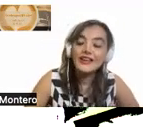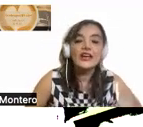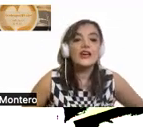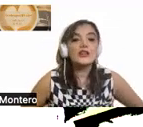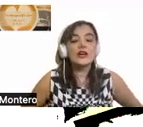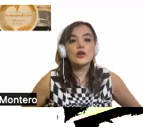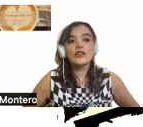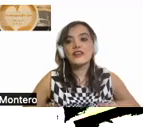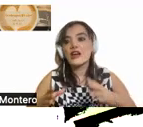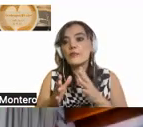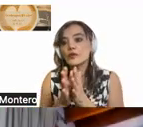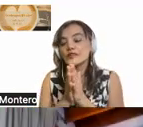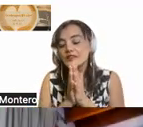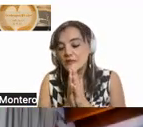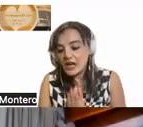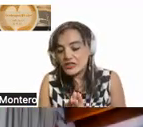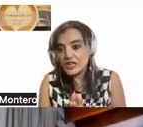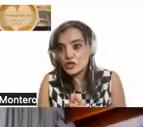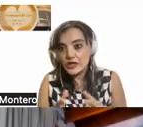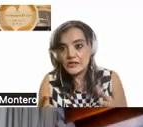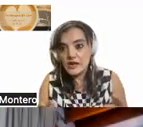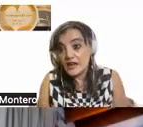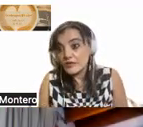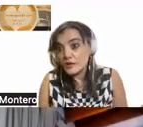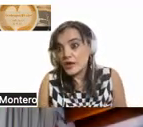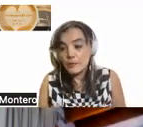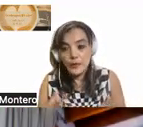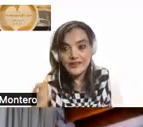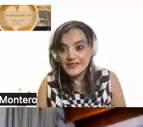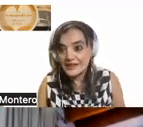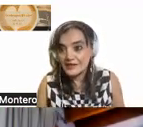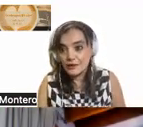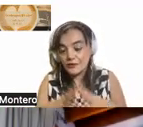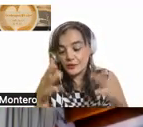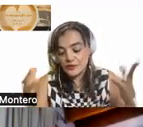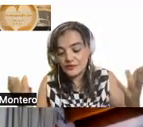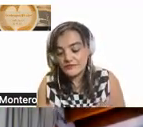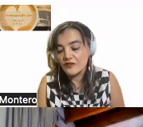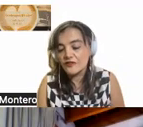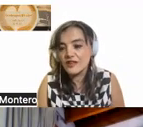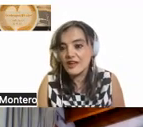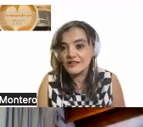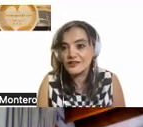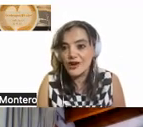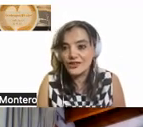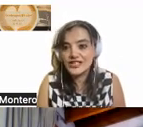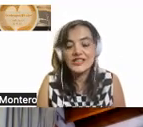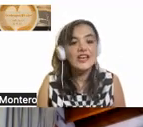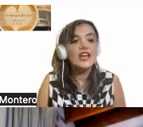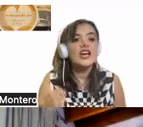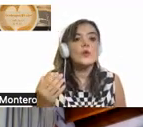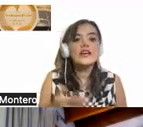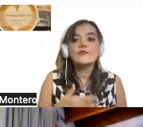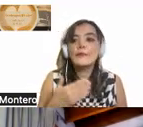imagination. The good thing about the imagination is that now that we have brain scans and all of those sophisticated